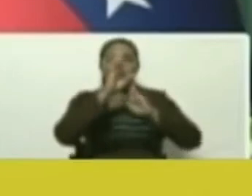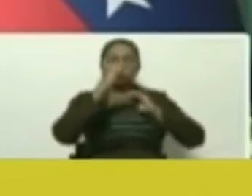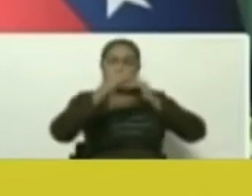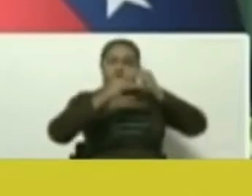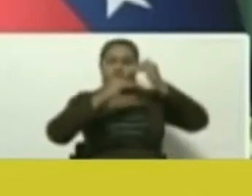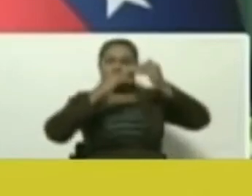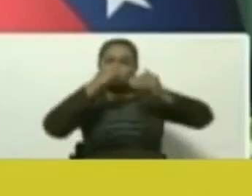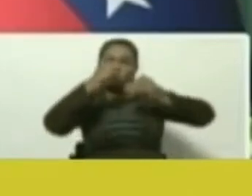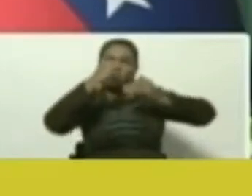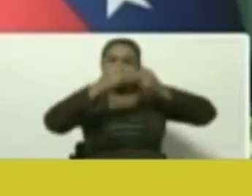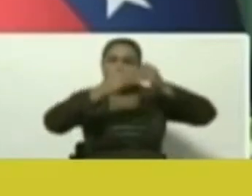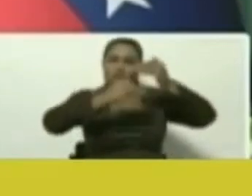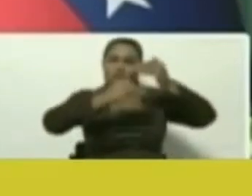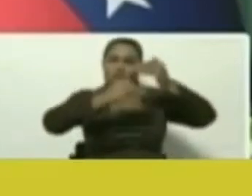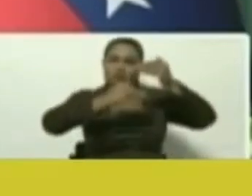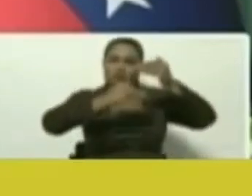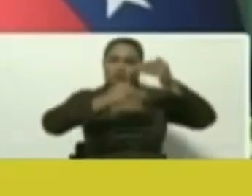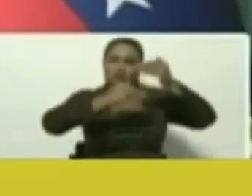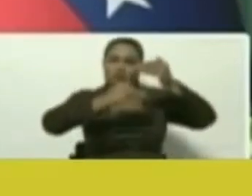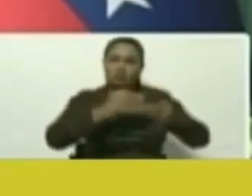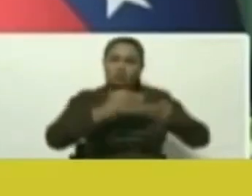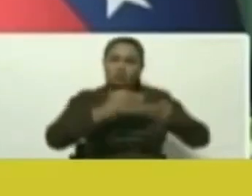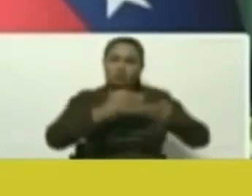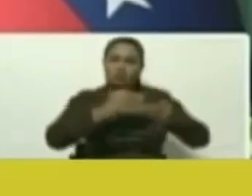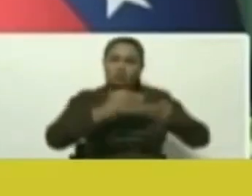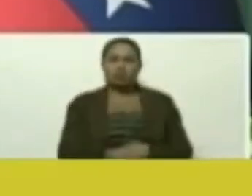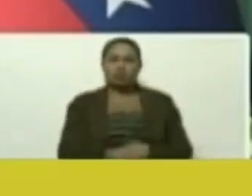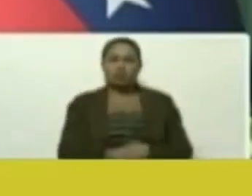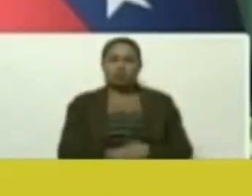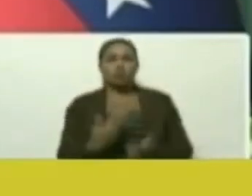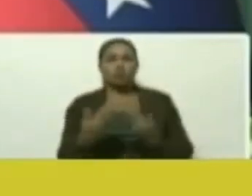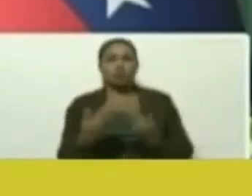towards a process of recovery.